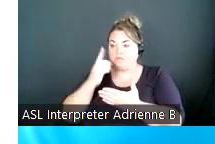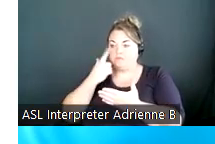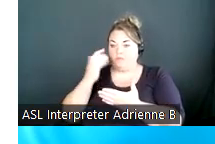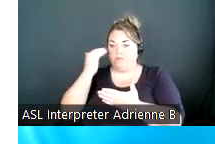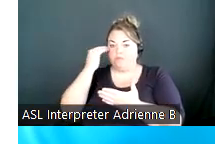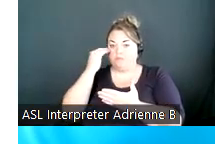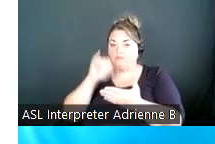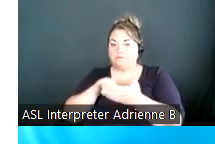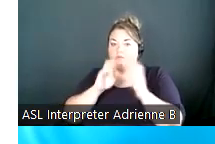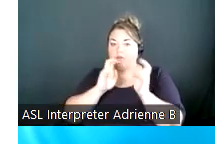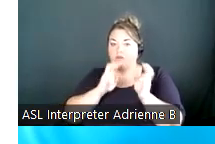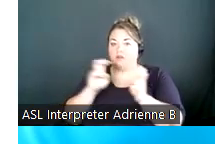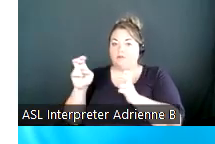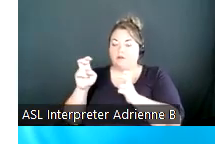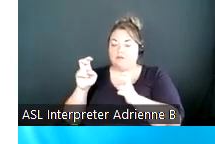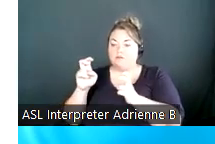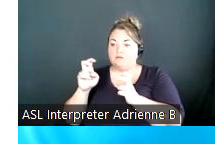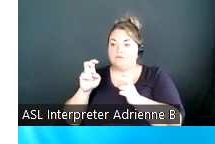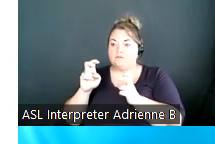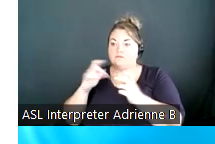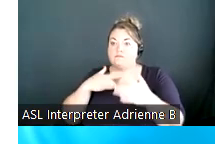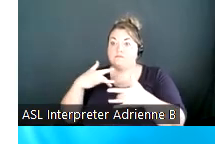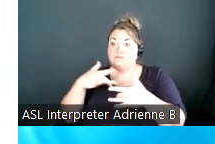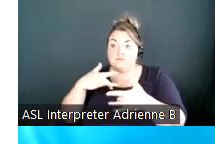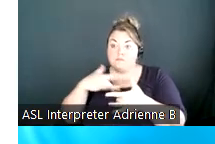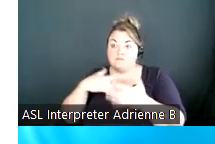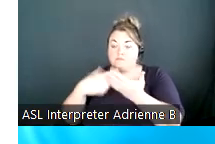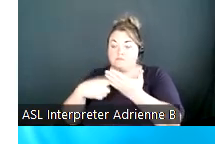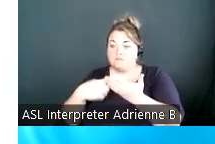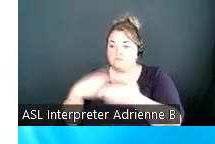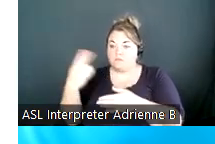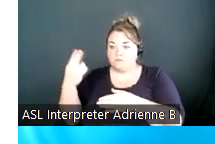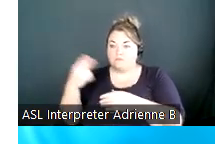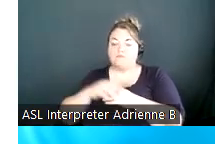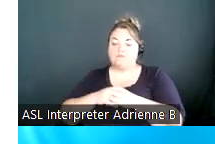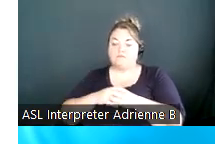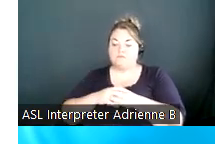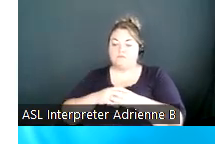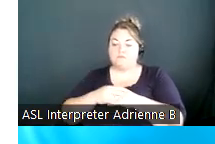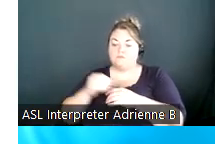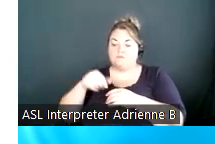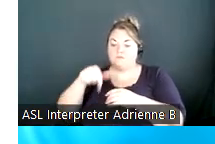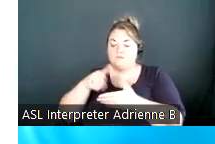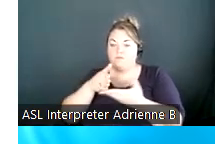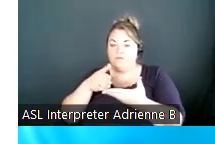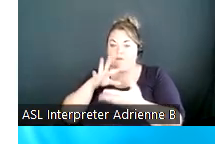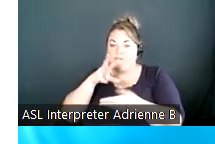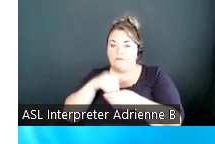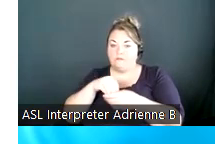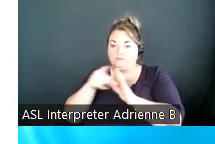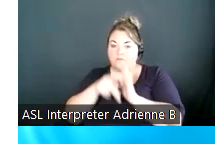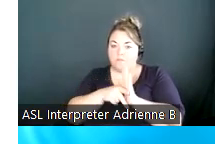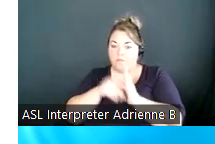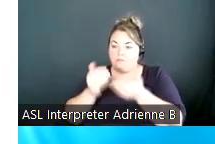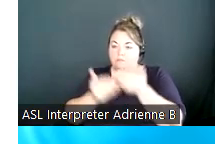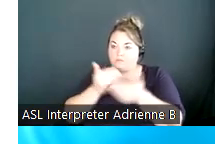topic of concern, of discussion historically. And this section includes policies and procedures,